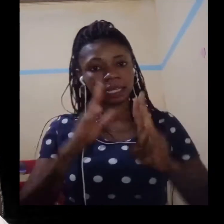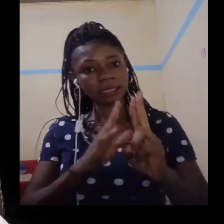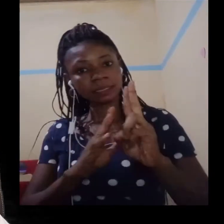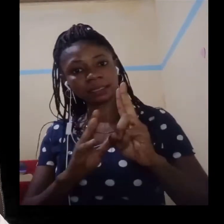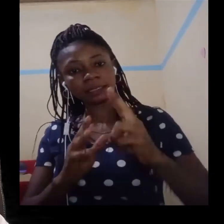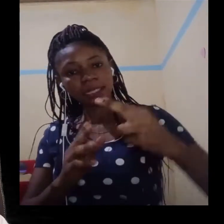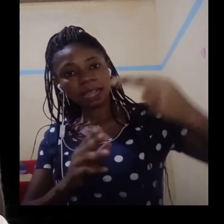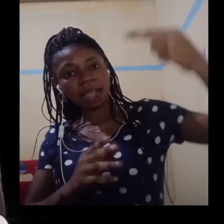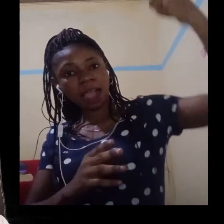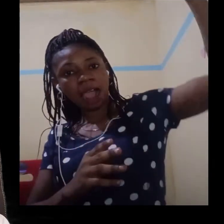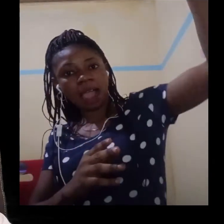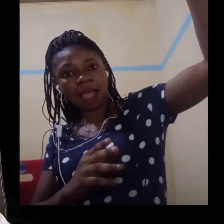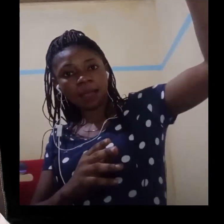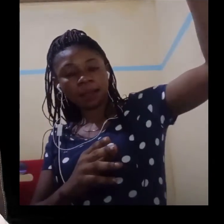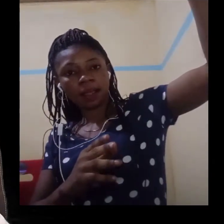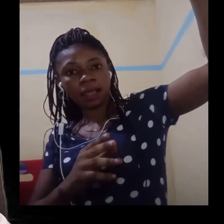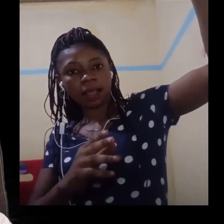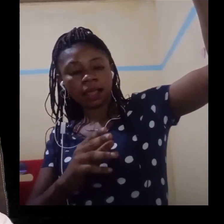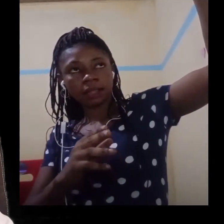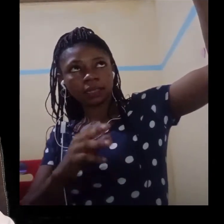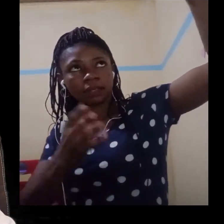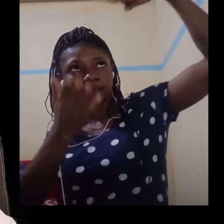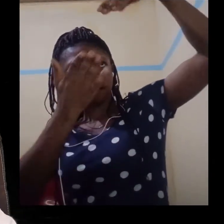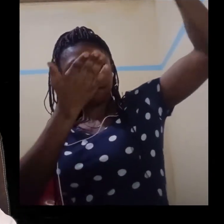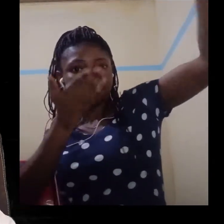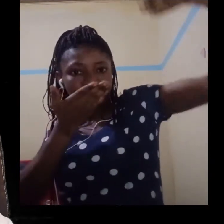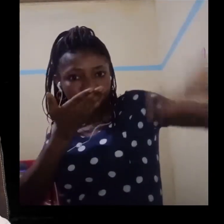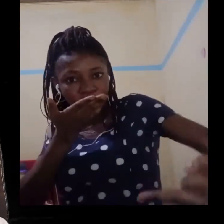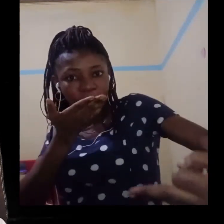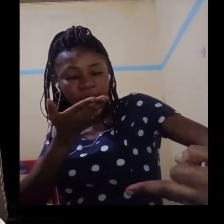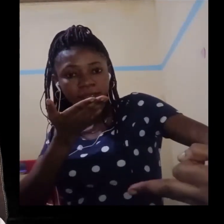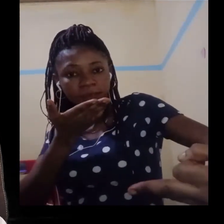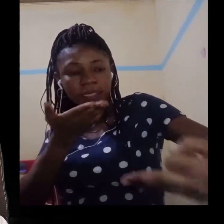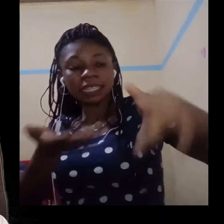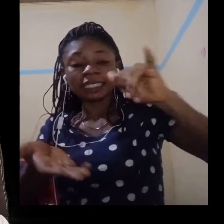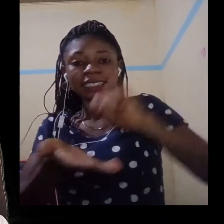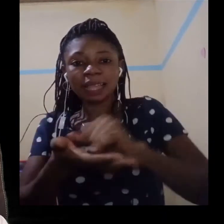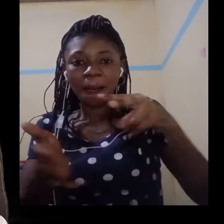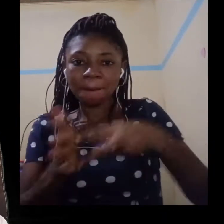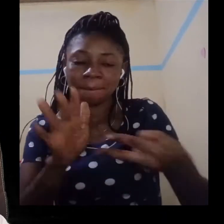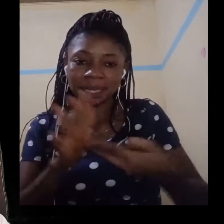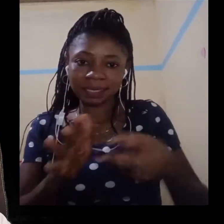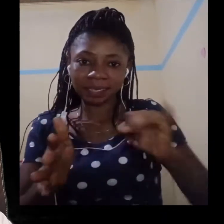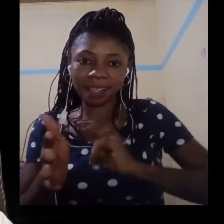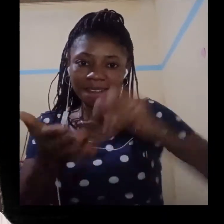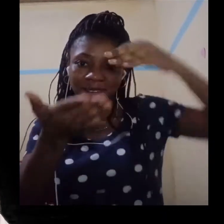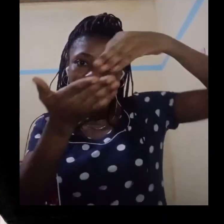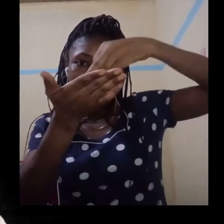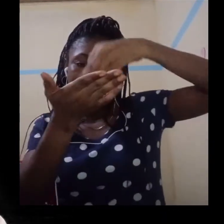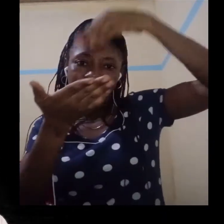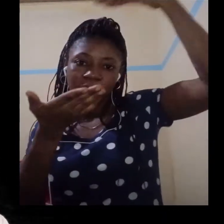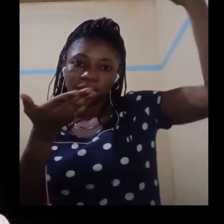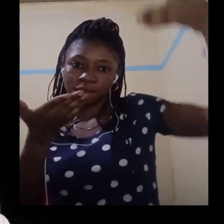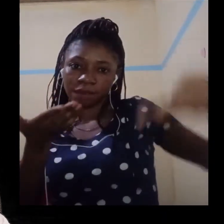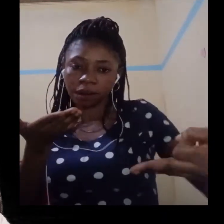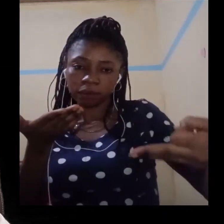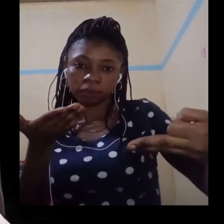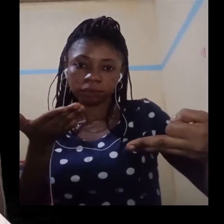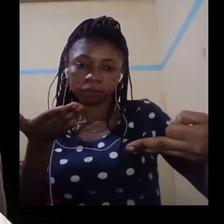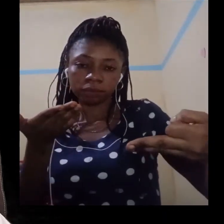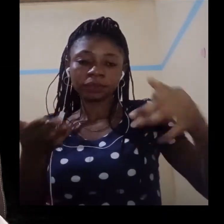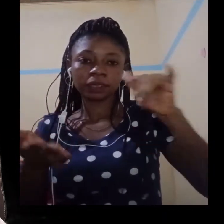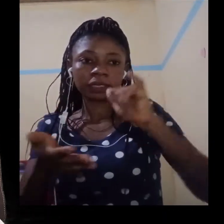maybe hill, there was a fall. That means I fell,